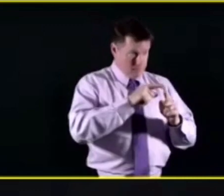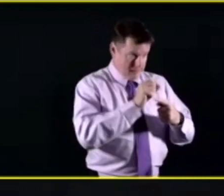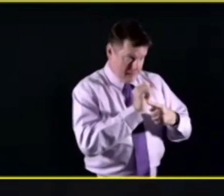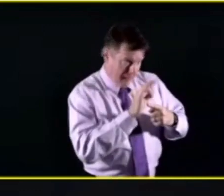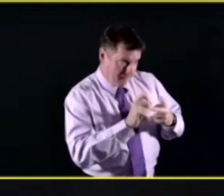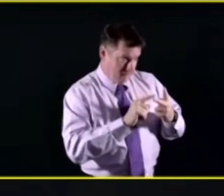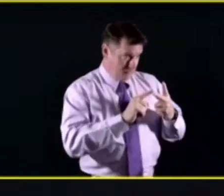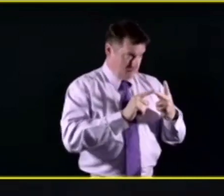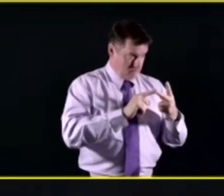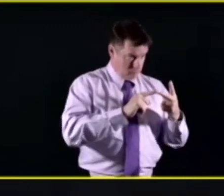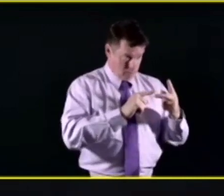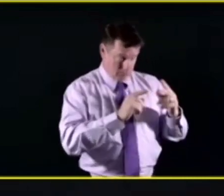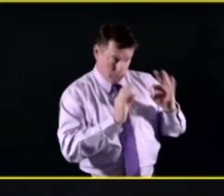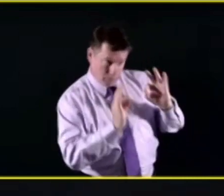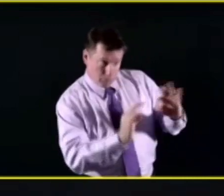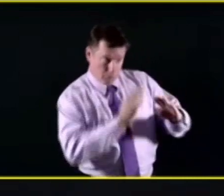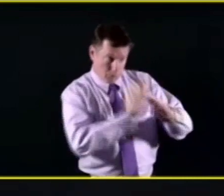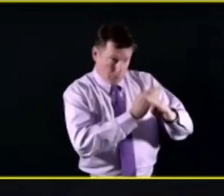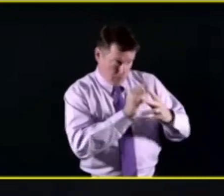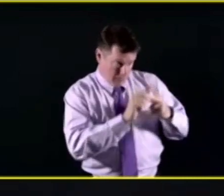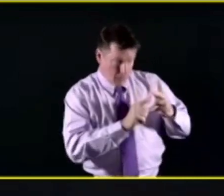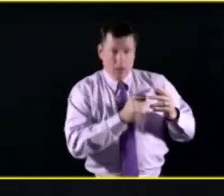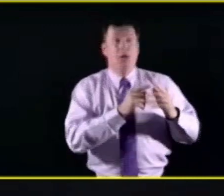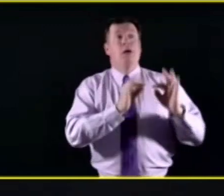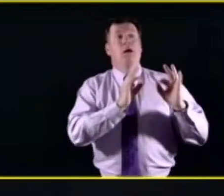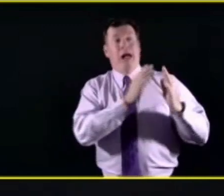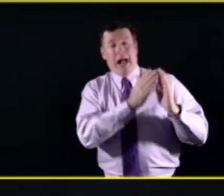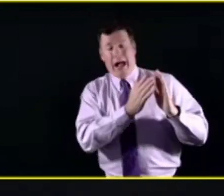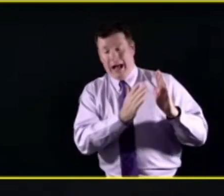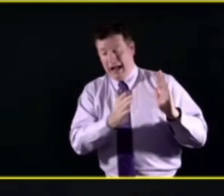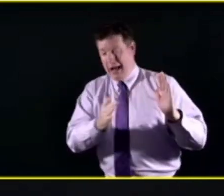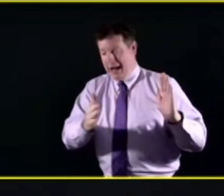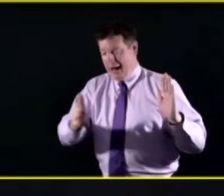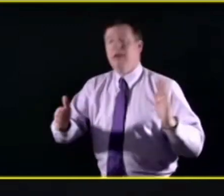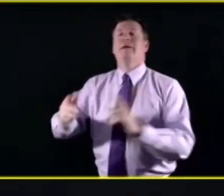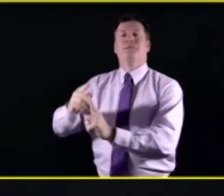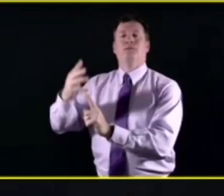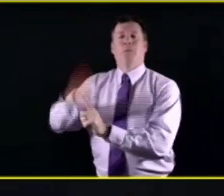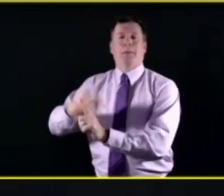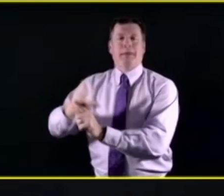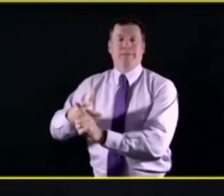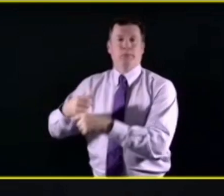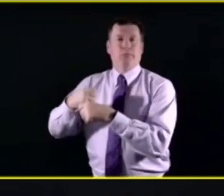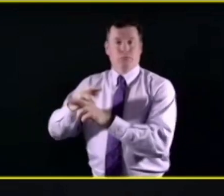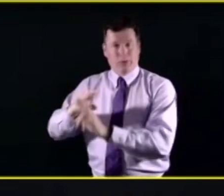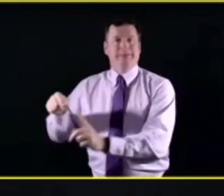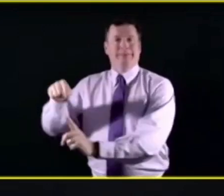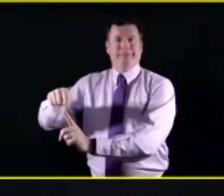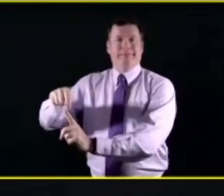you either from infection or from the severe disease that this virus can cause.